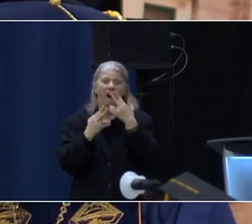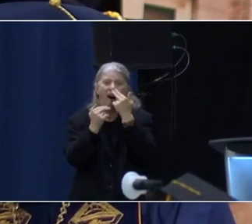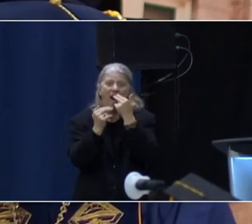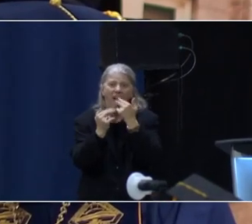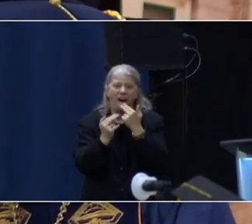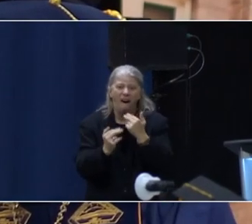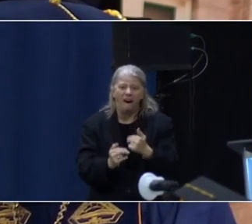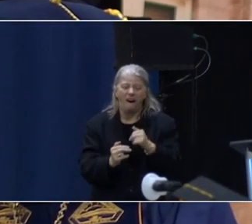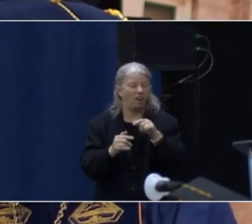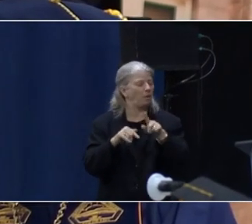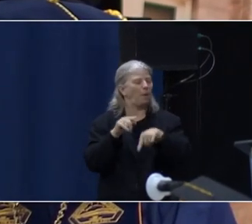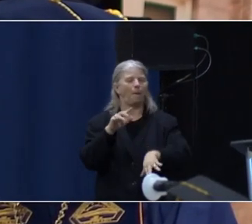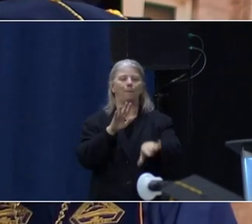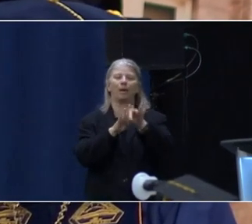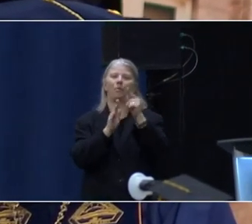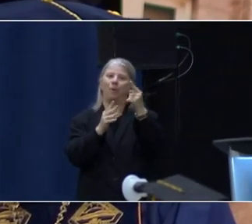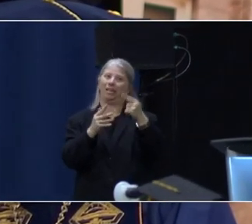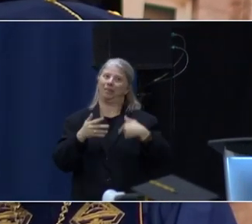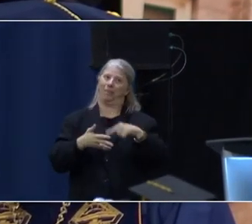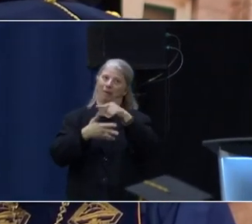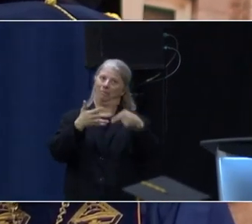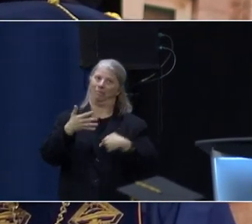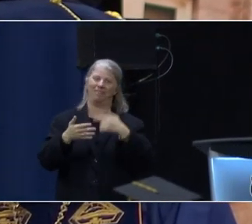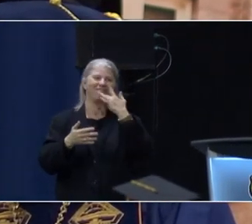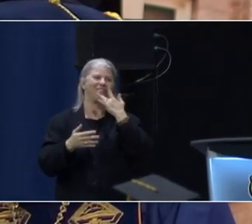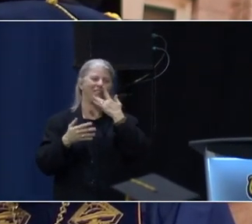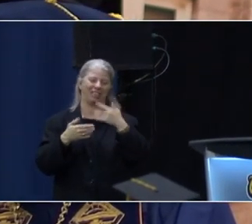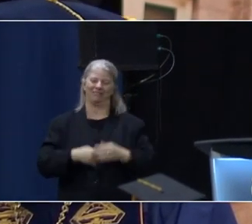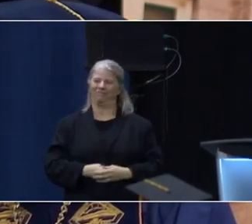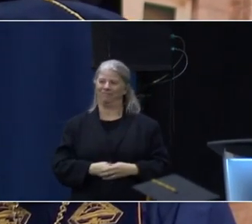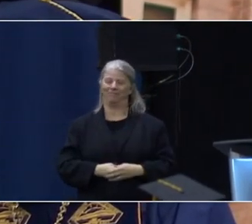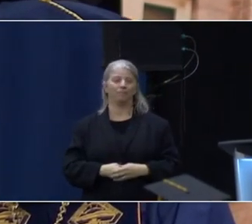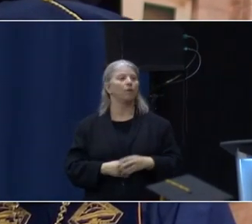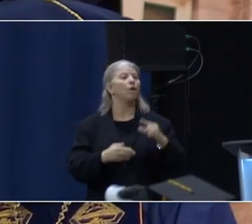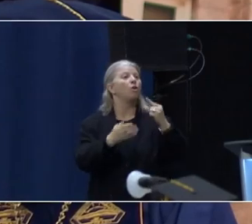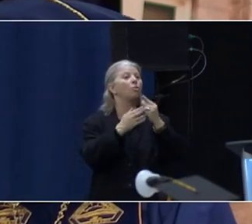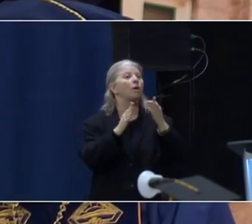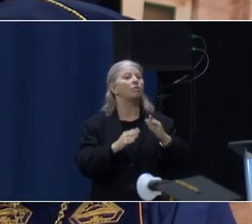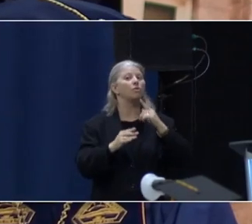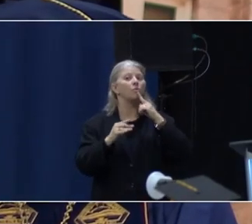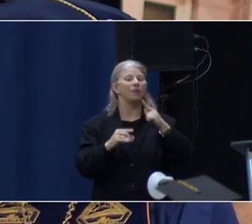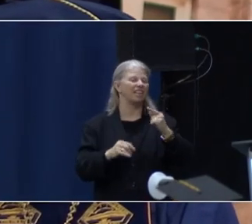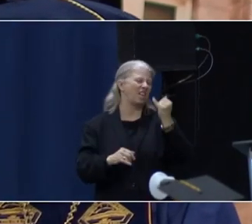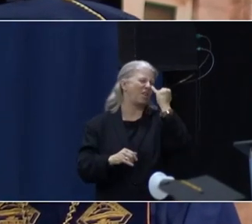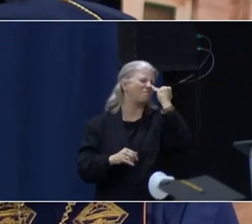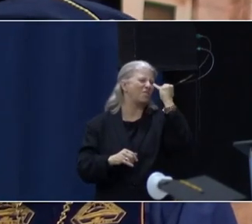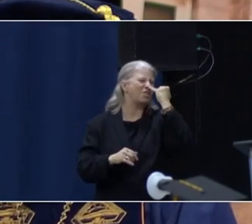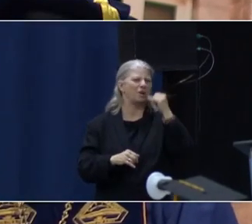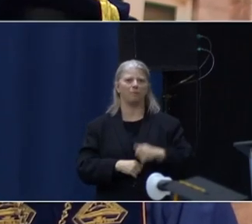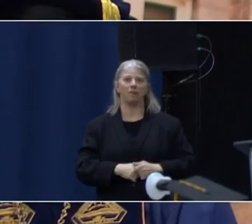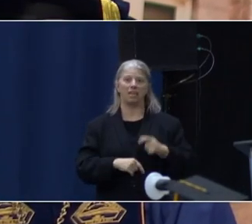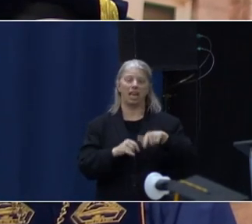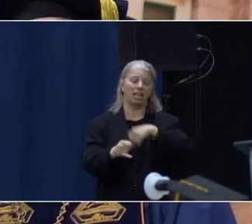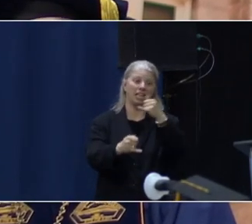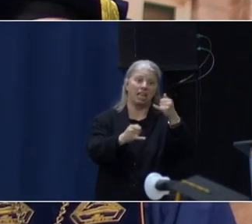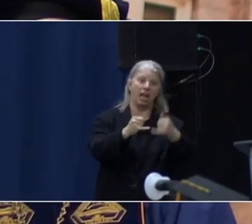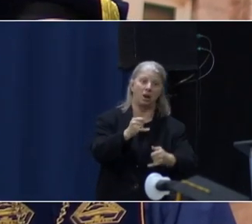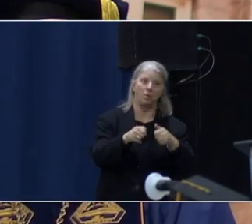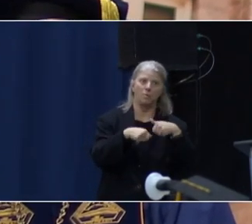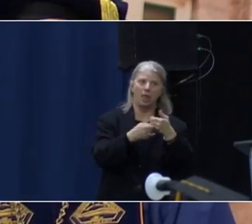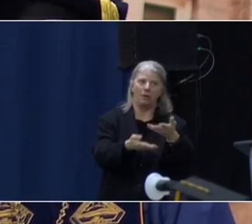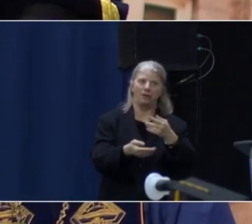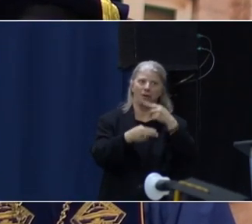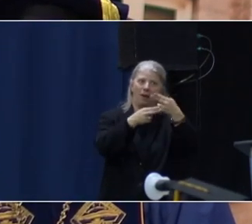I couldn't just pick one. So here are my favorites. Graduations are so immature, you can't get to the end without name